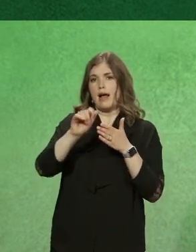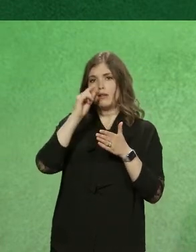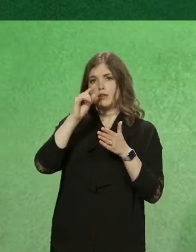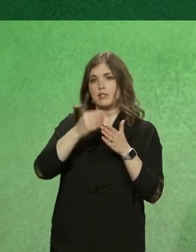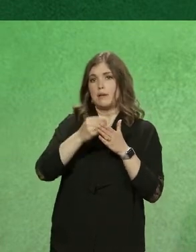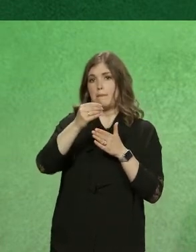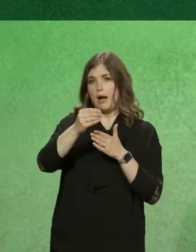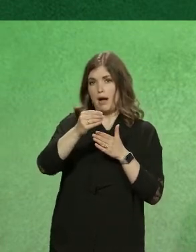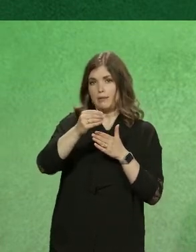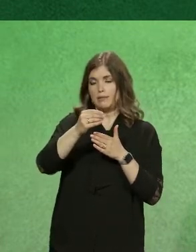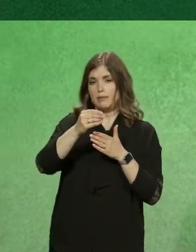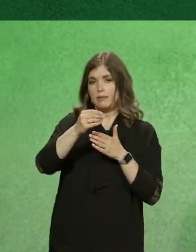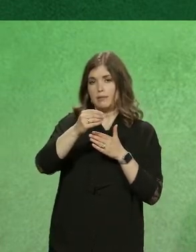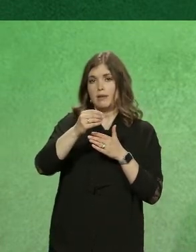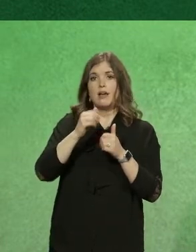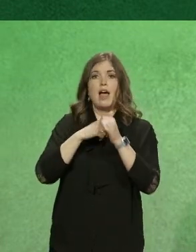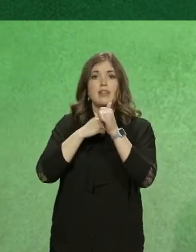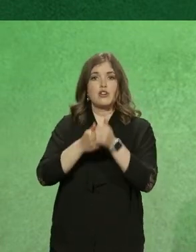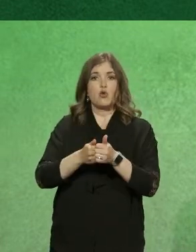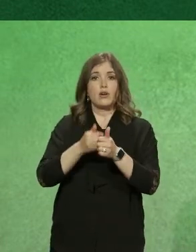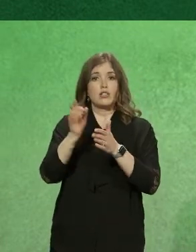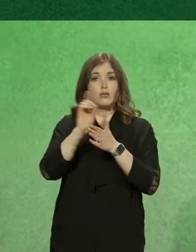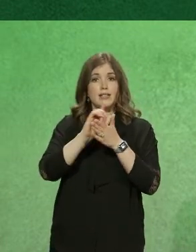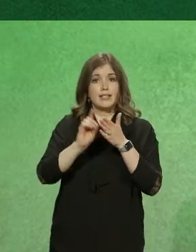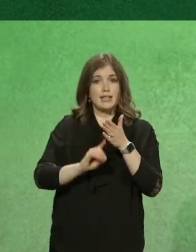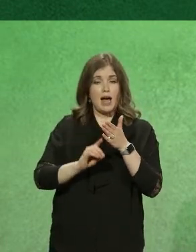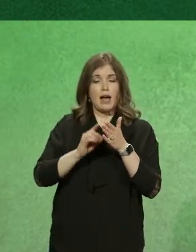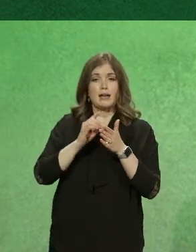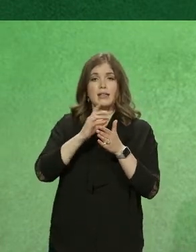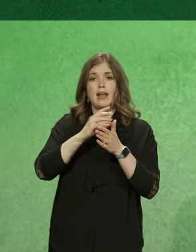purchase. And according to the design and the